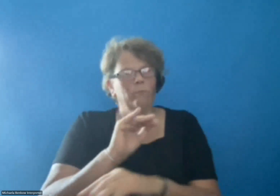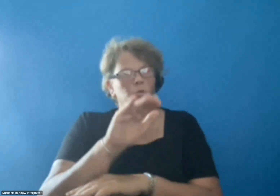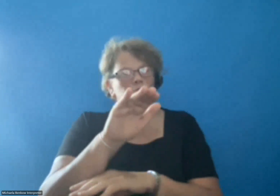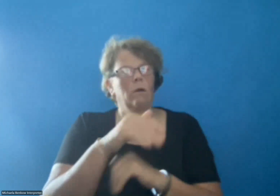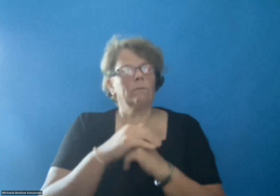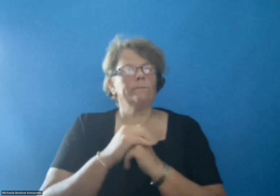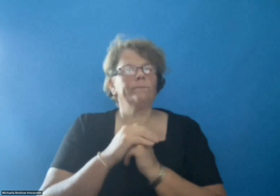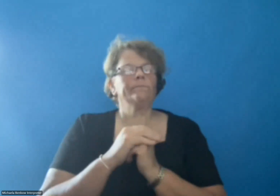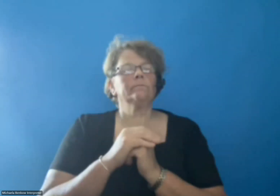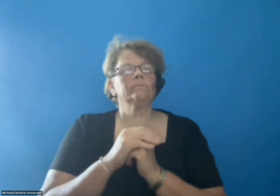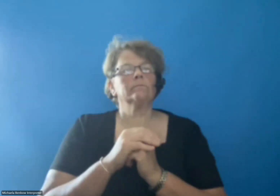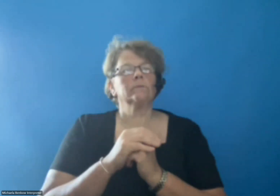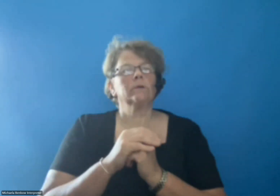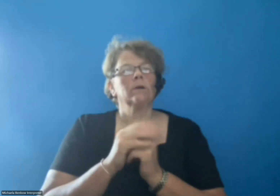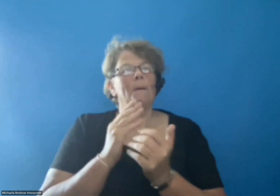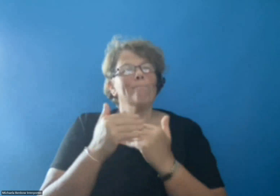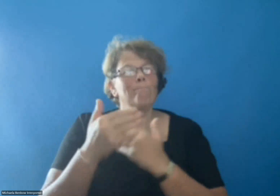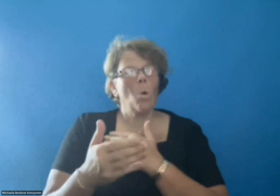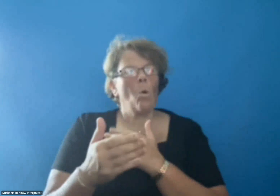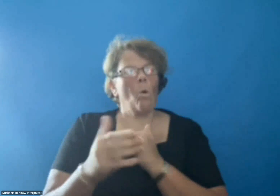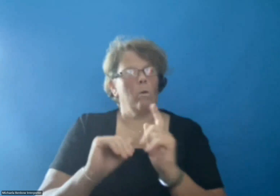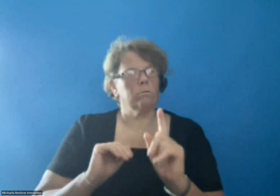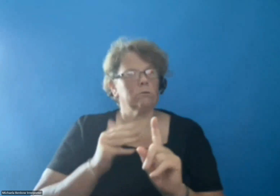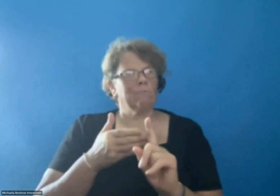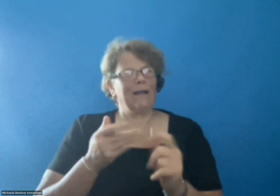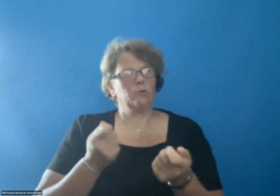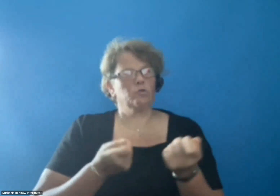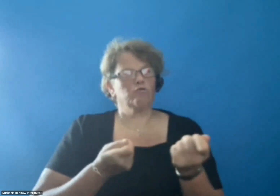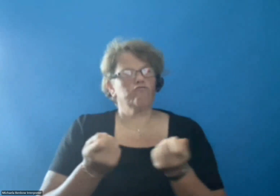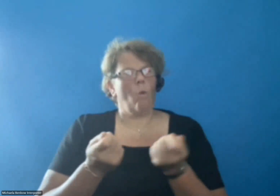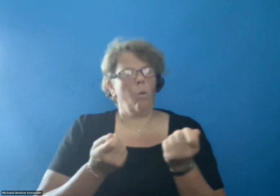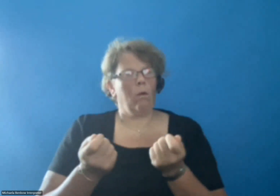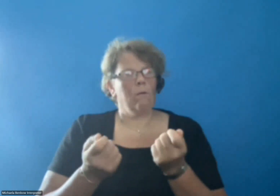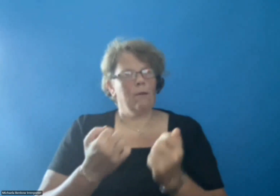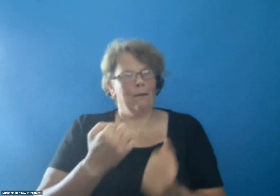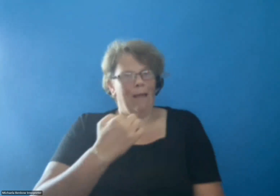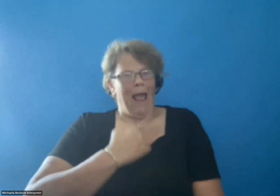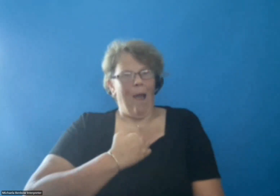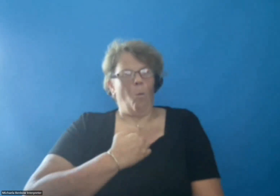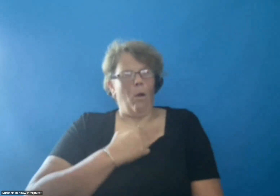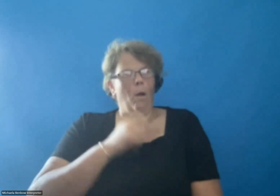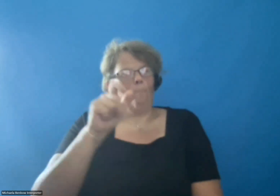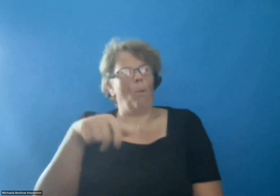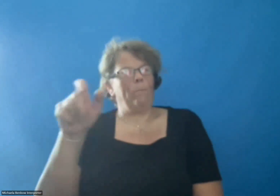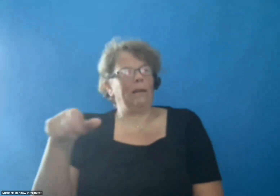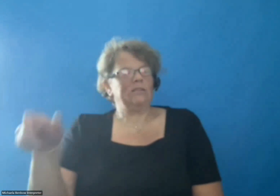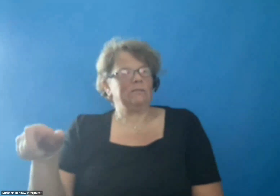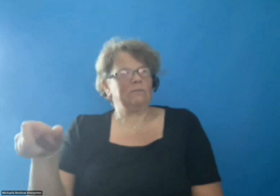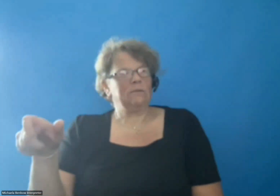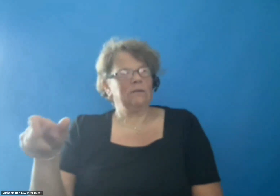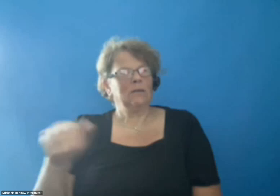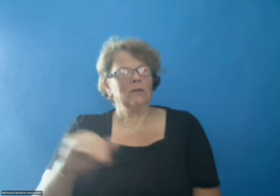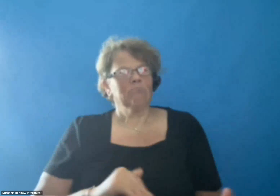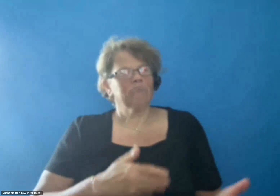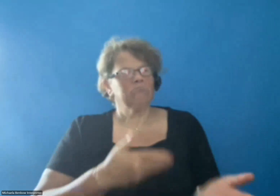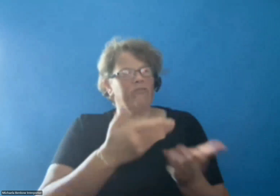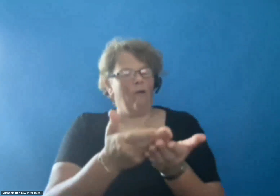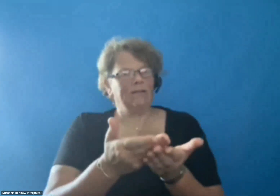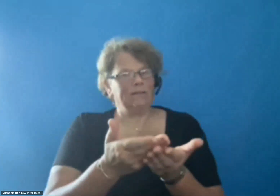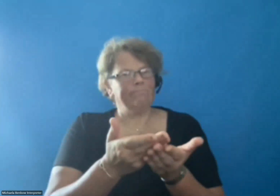suppose, more direct control, if you like, within our own population about the services that we commission and how they get provided. But we also